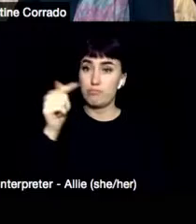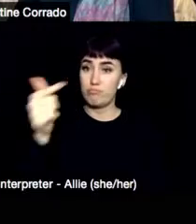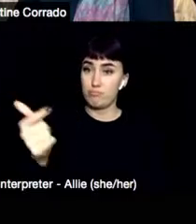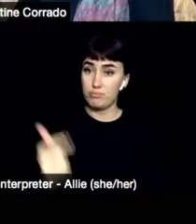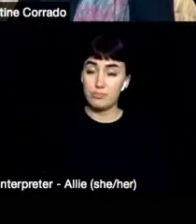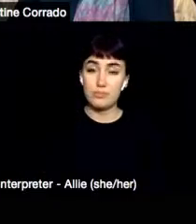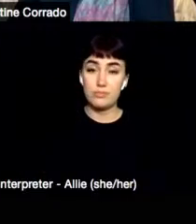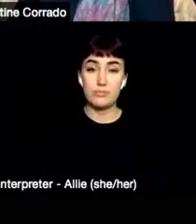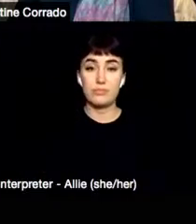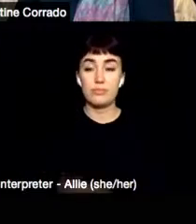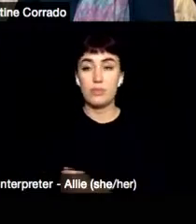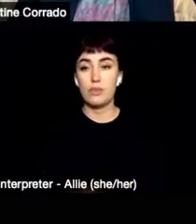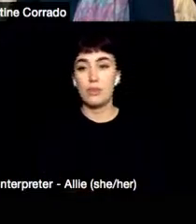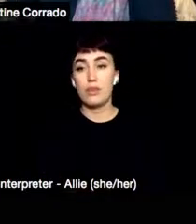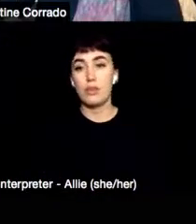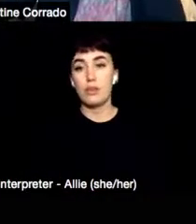please?